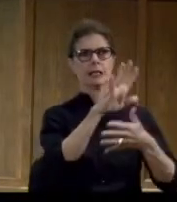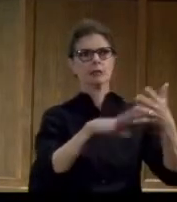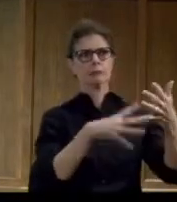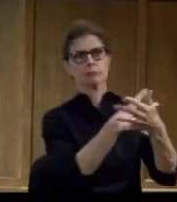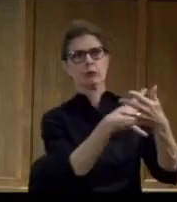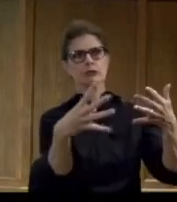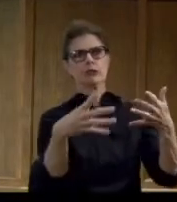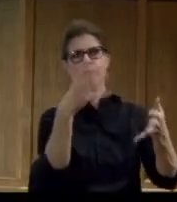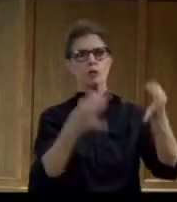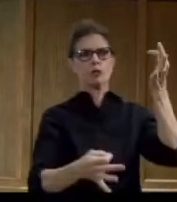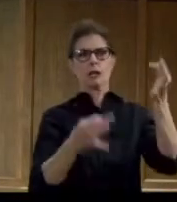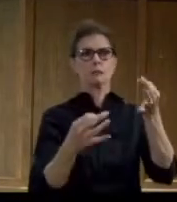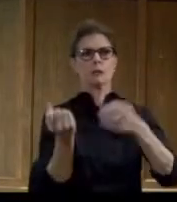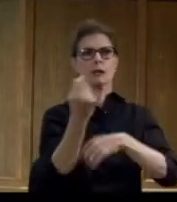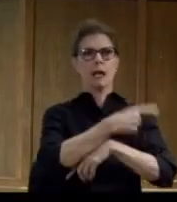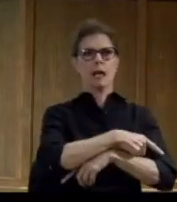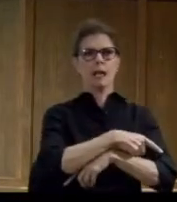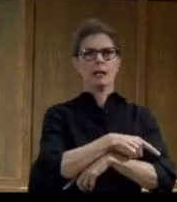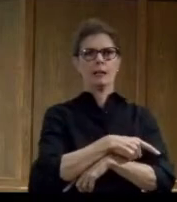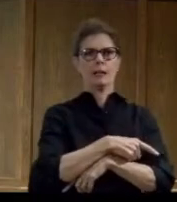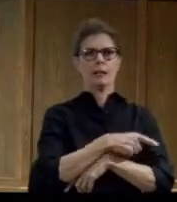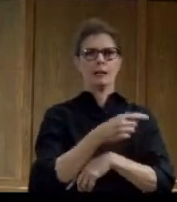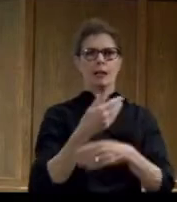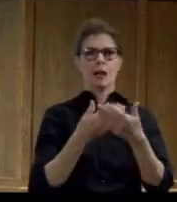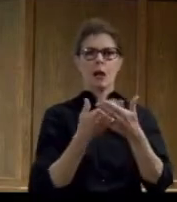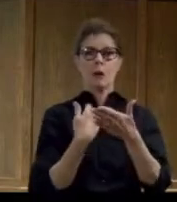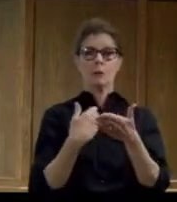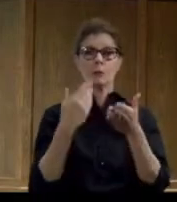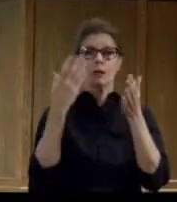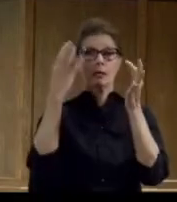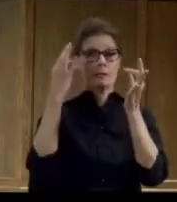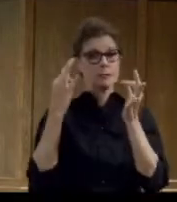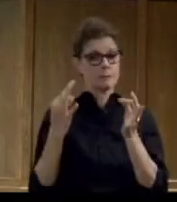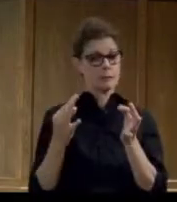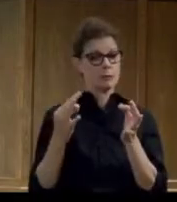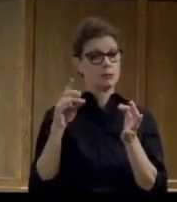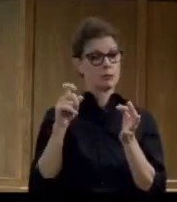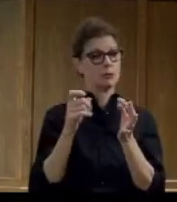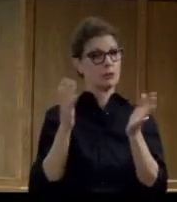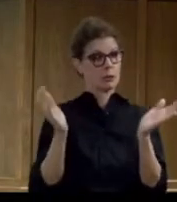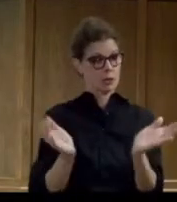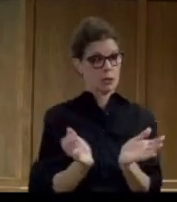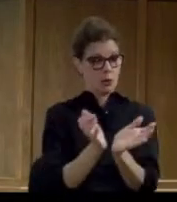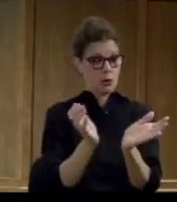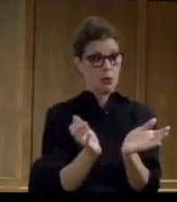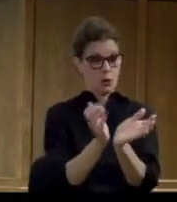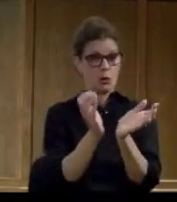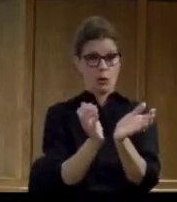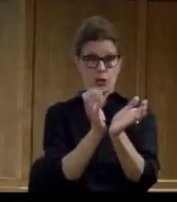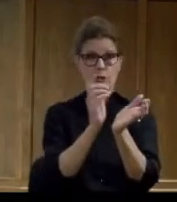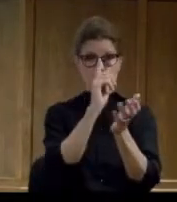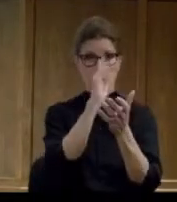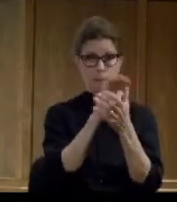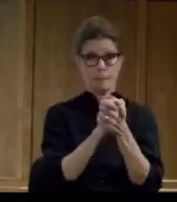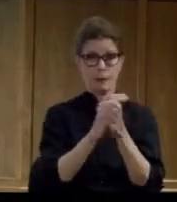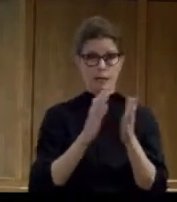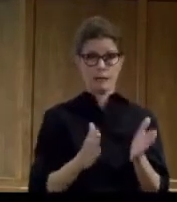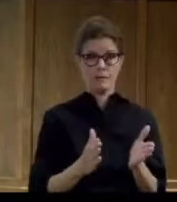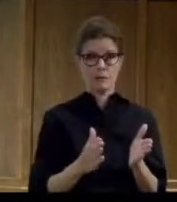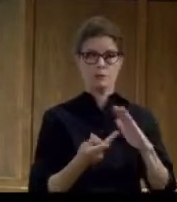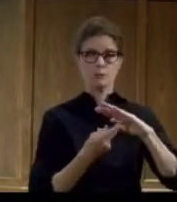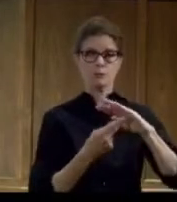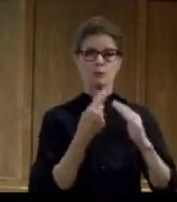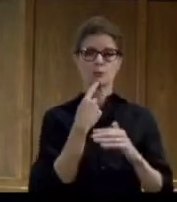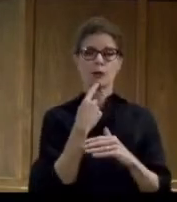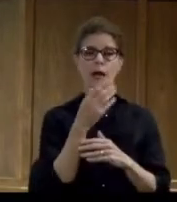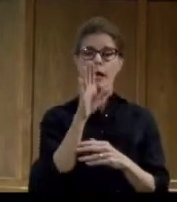encouragement to believers. Paul wants believers to know that, hey, like, you have an identity. Like,